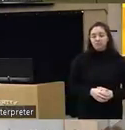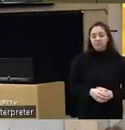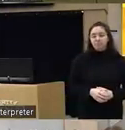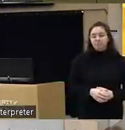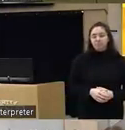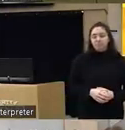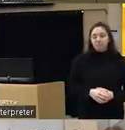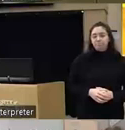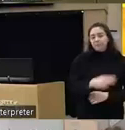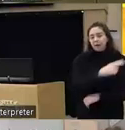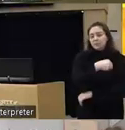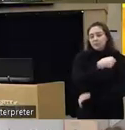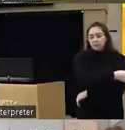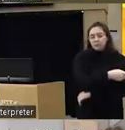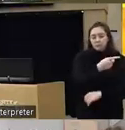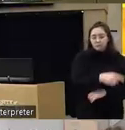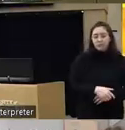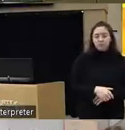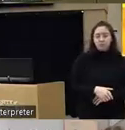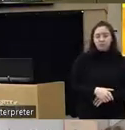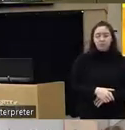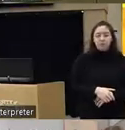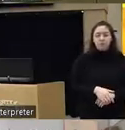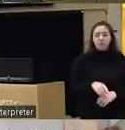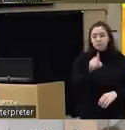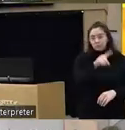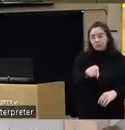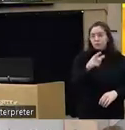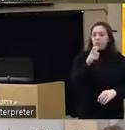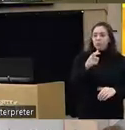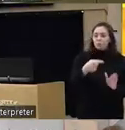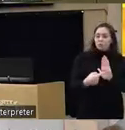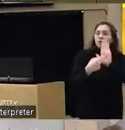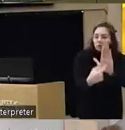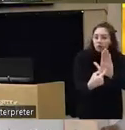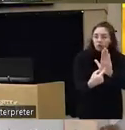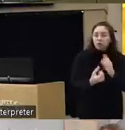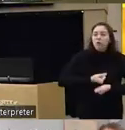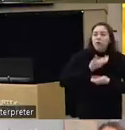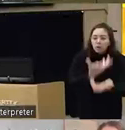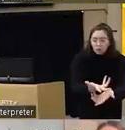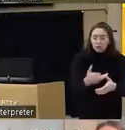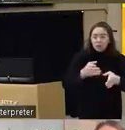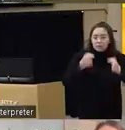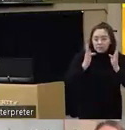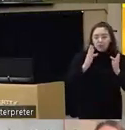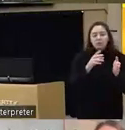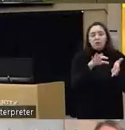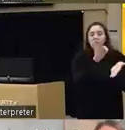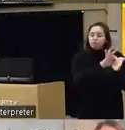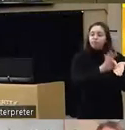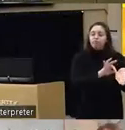Looking at a child who has internalizing, externalizing attention or overall scores and trying to track them over